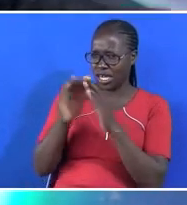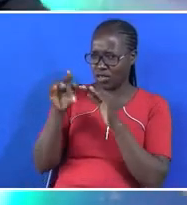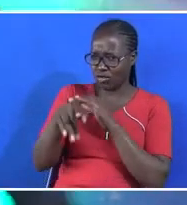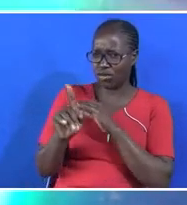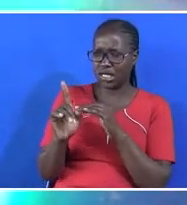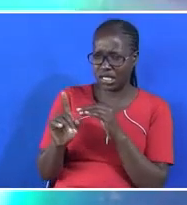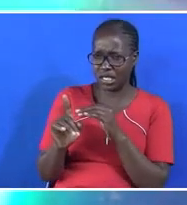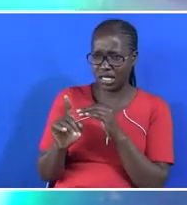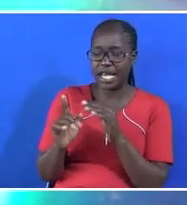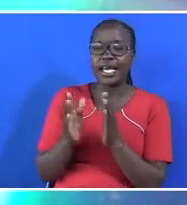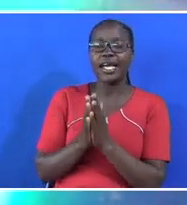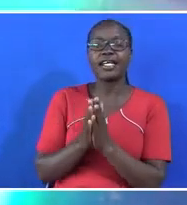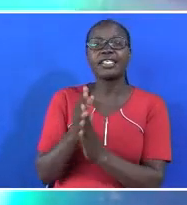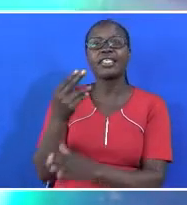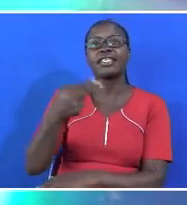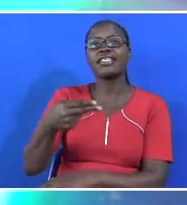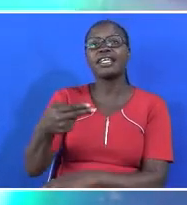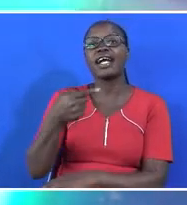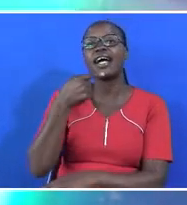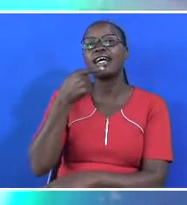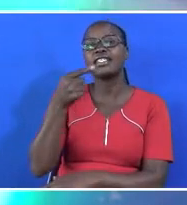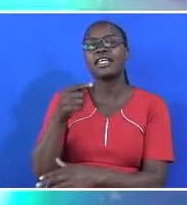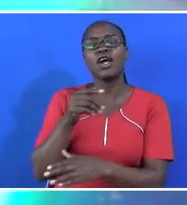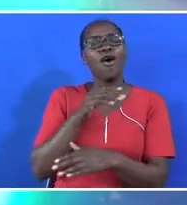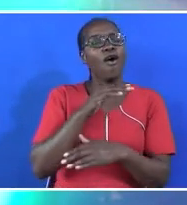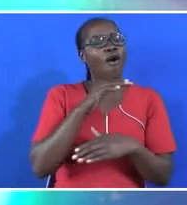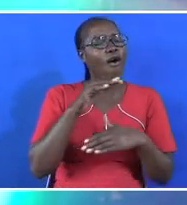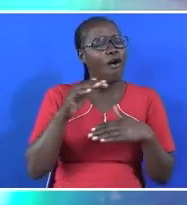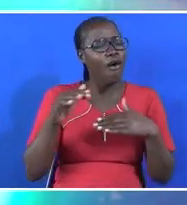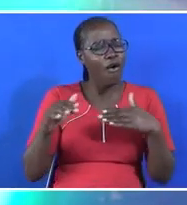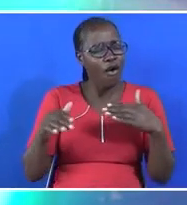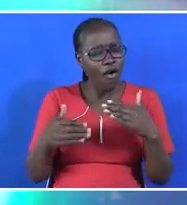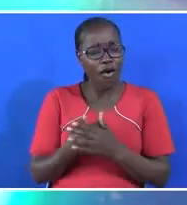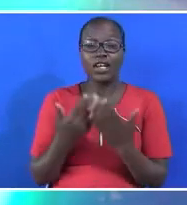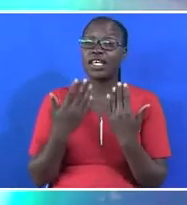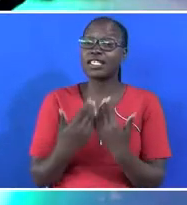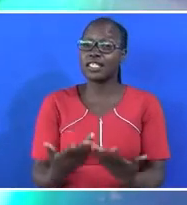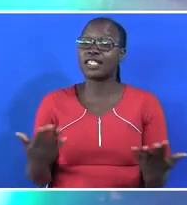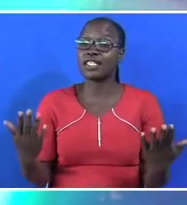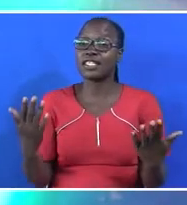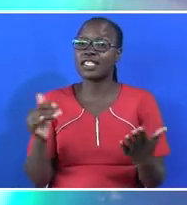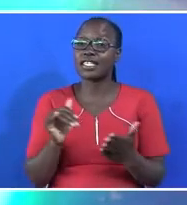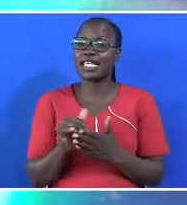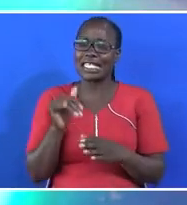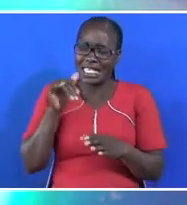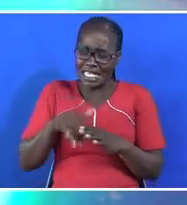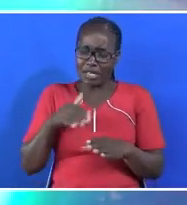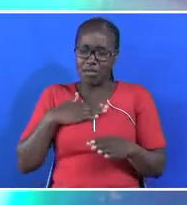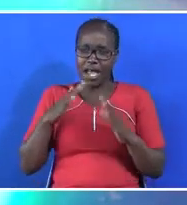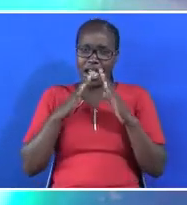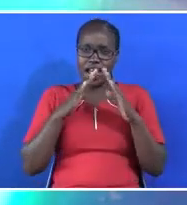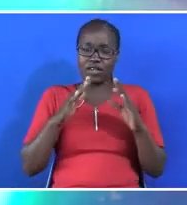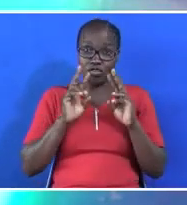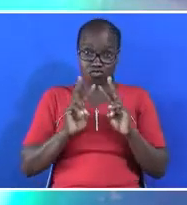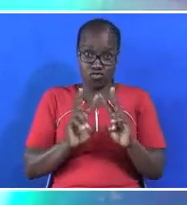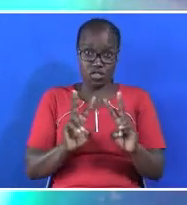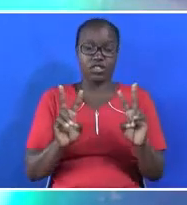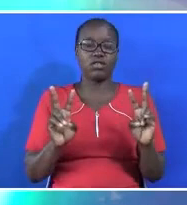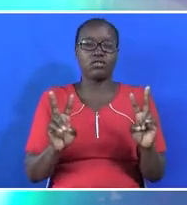house? And Hezekiah answered and said, all the things that are in my house, they have